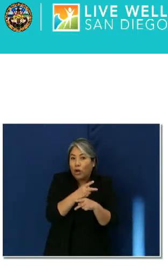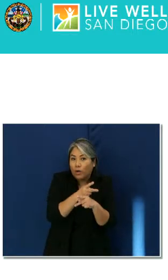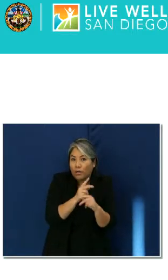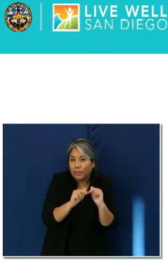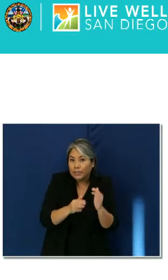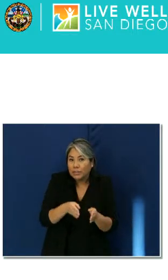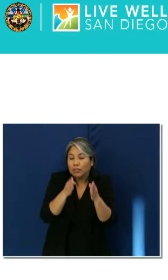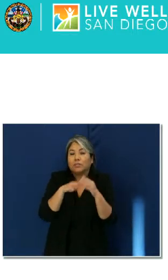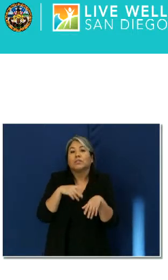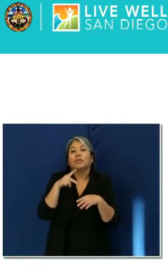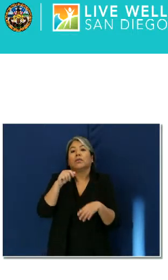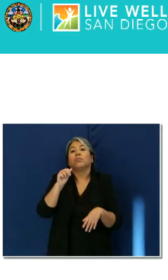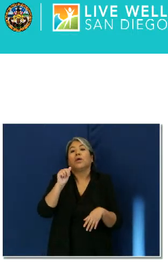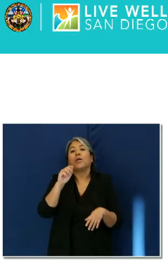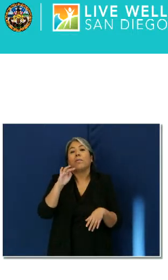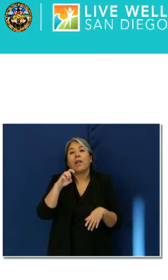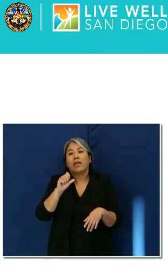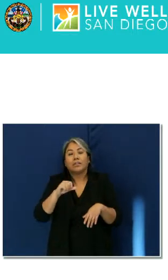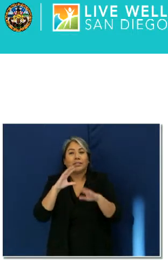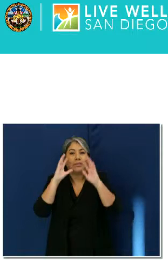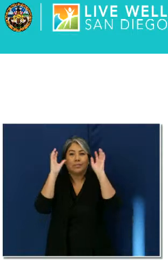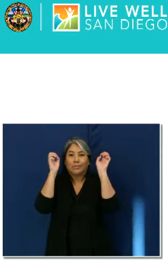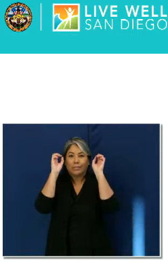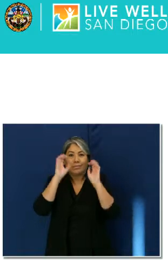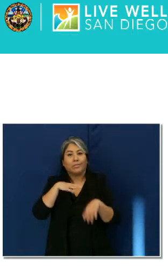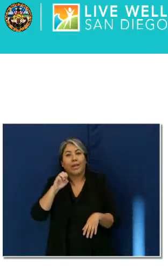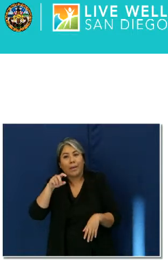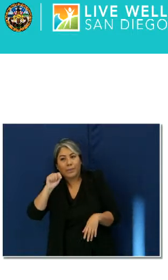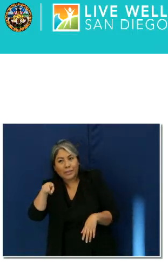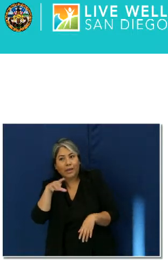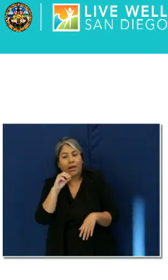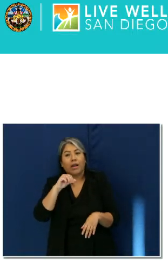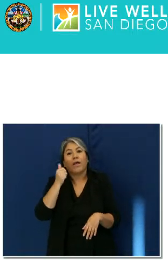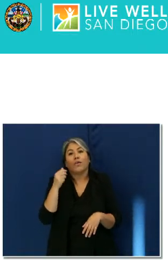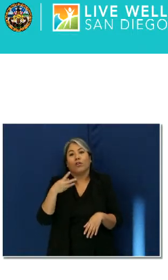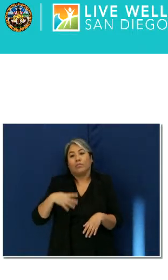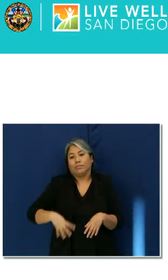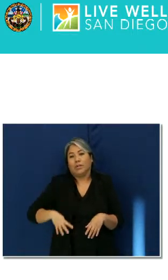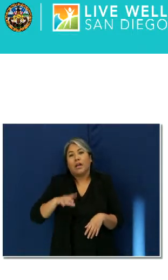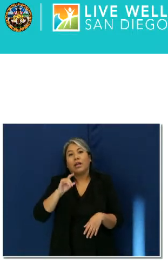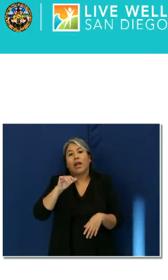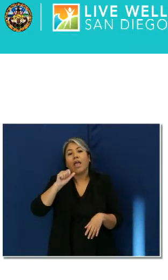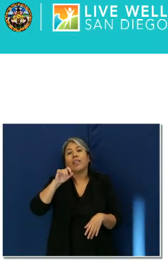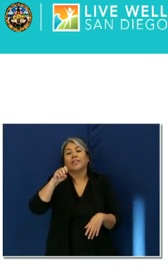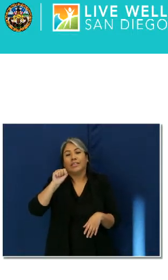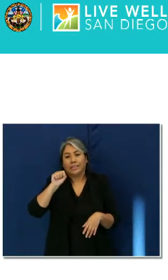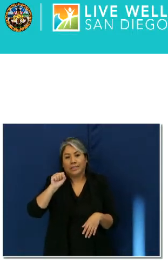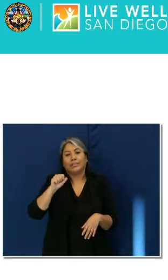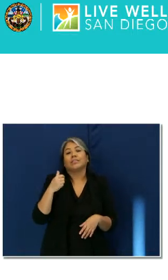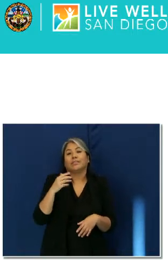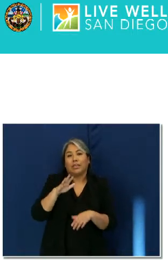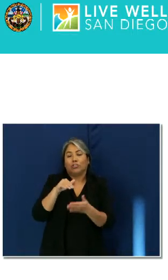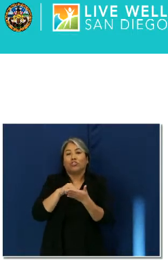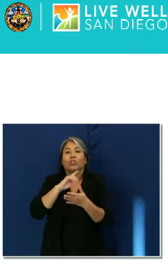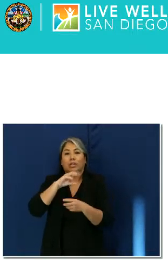paramedics, EMTs, and dialysis centers are included in Tier 1. Tier 2 includes